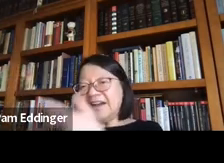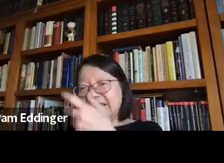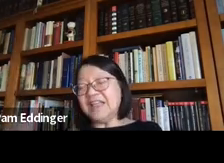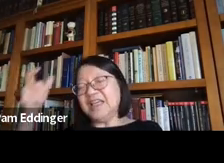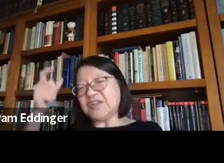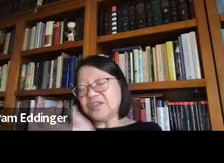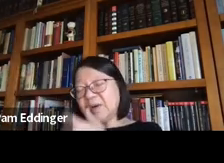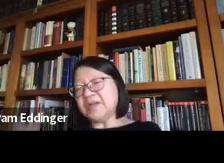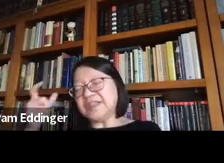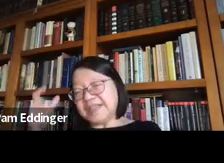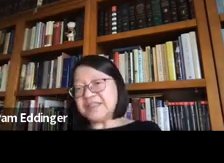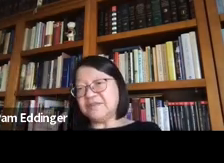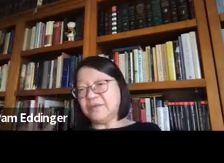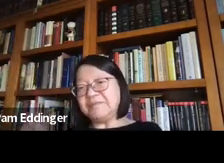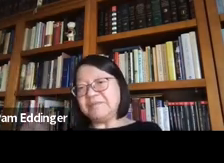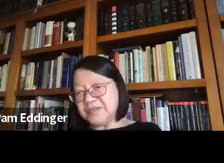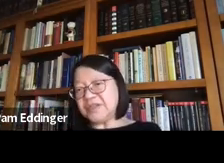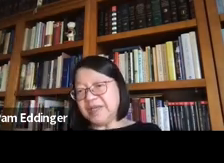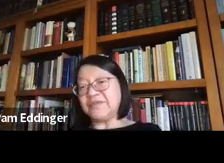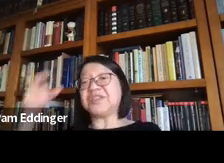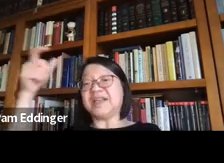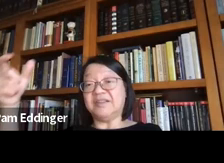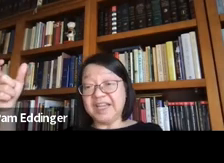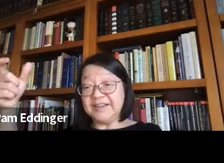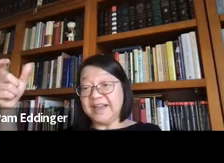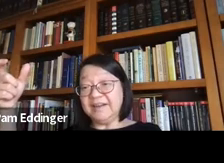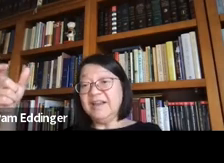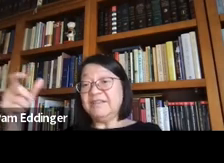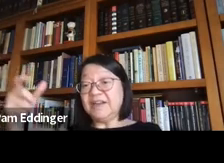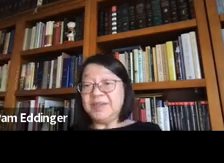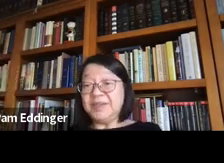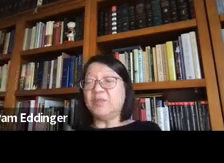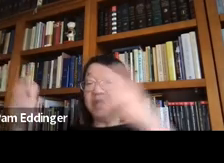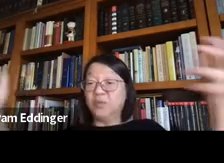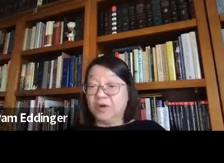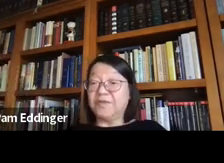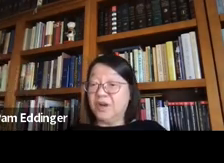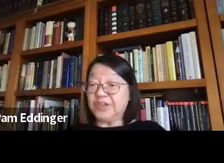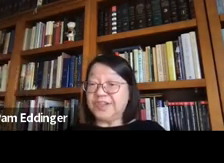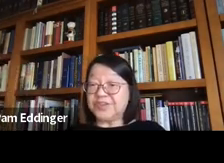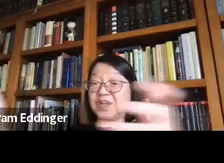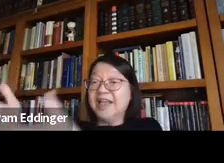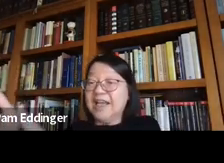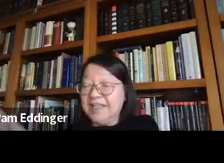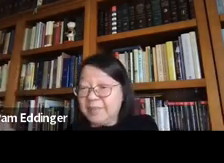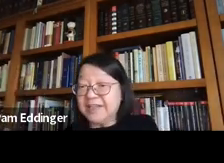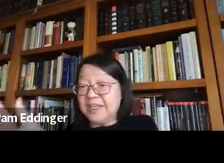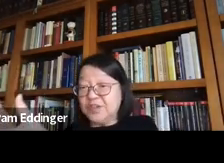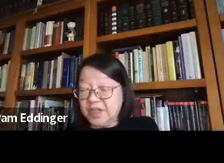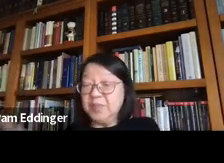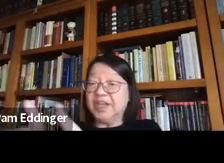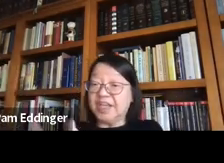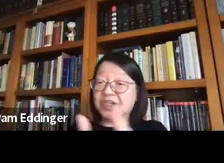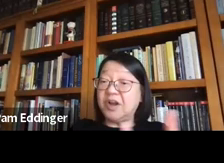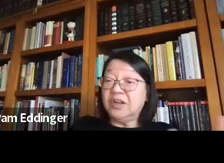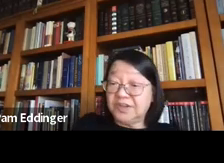And that, I think, is also part of the test of what it means to be a versatile candidate, right, to be someone who can work for a large district and yet pay attention